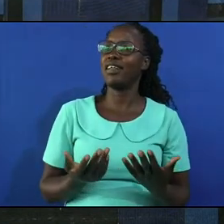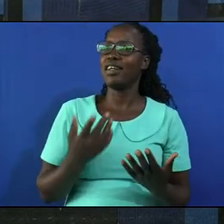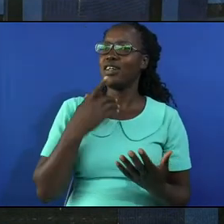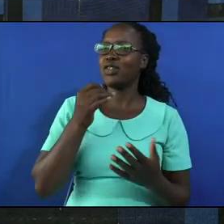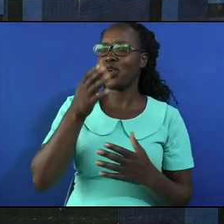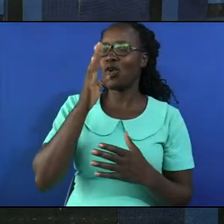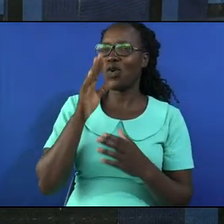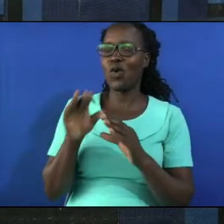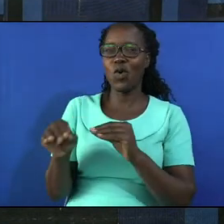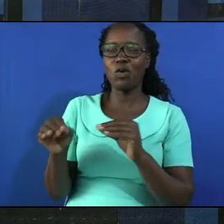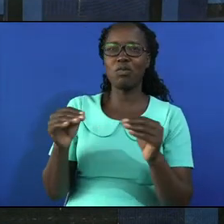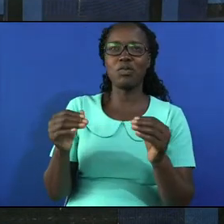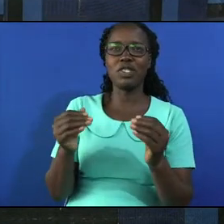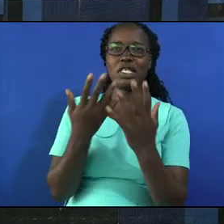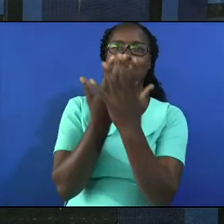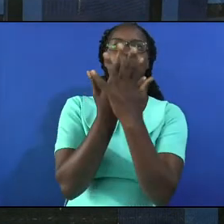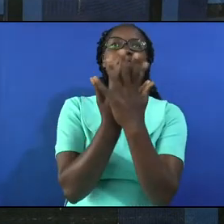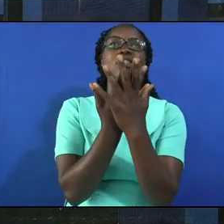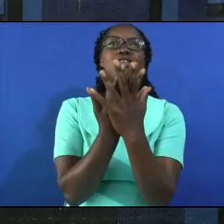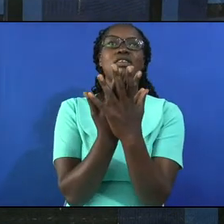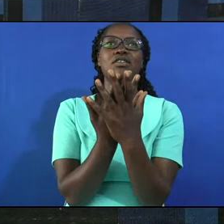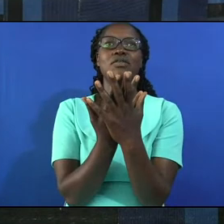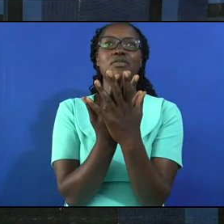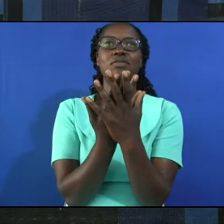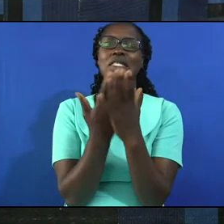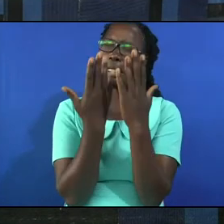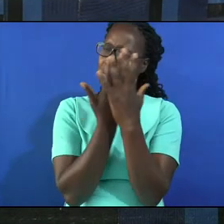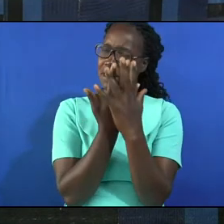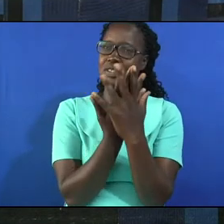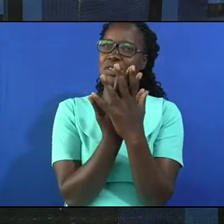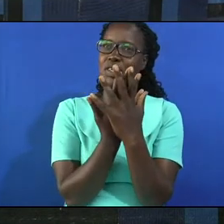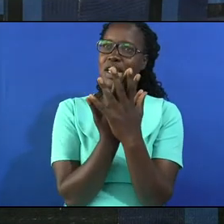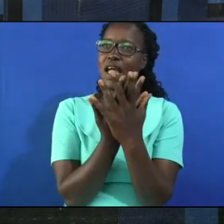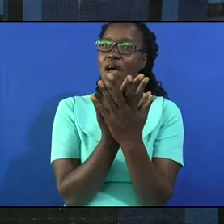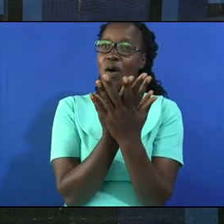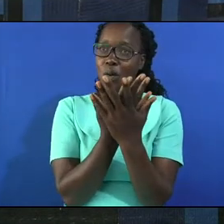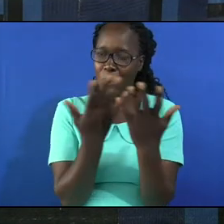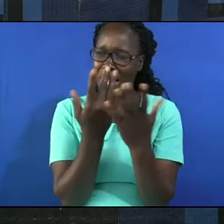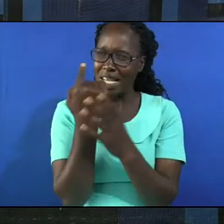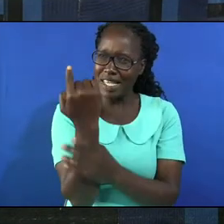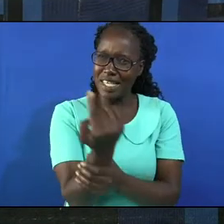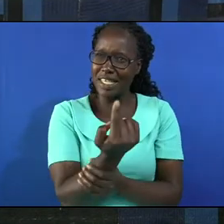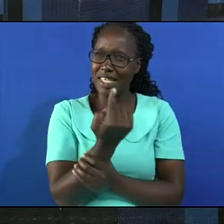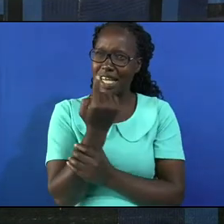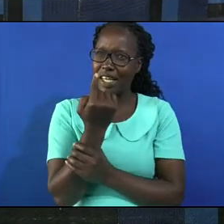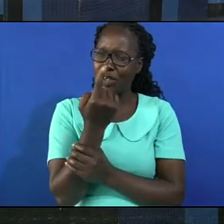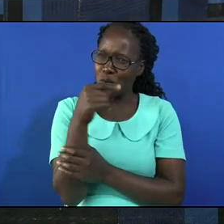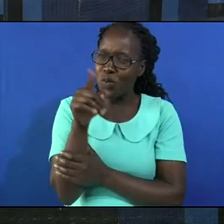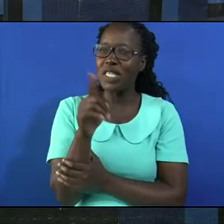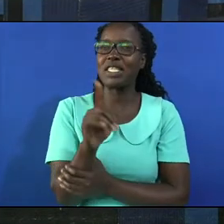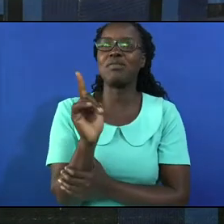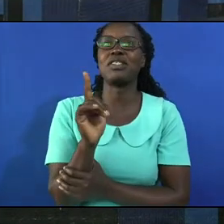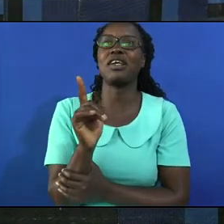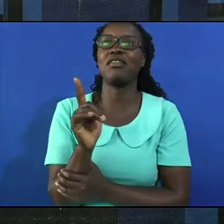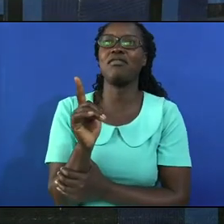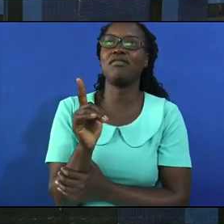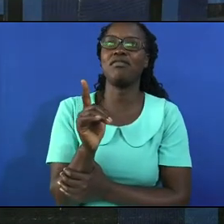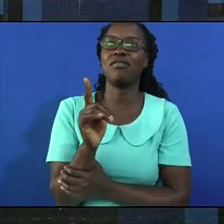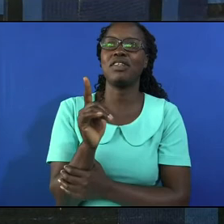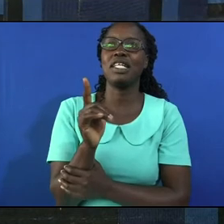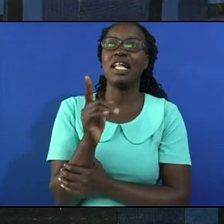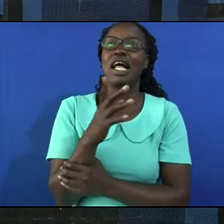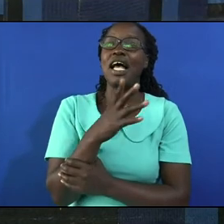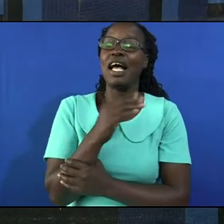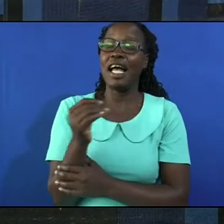And so God put him in prison. Prison where he is alone with himself.